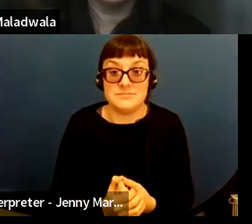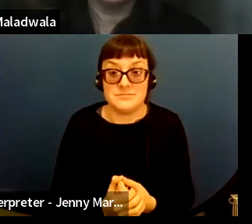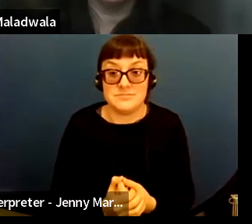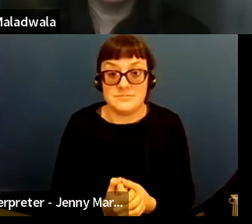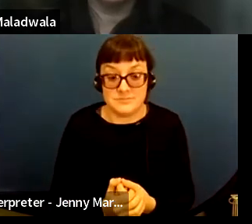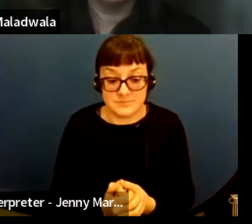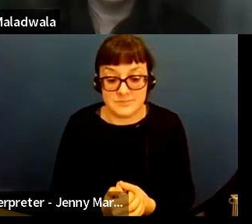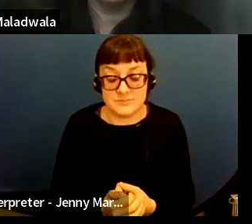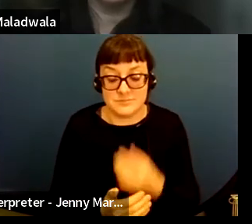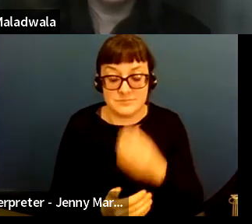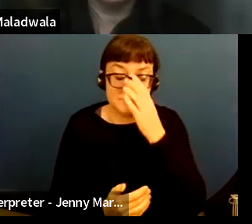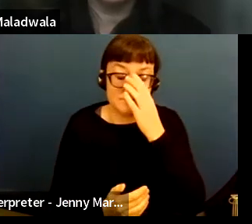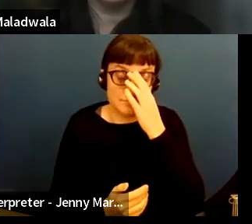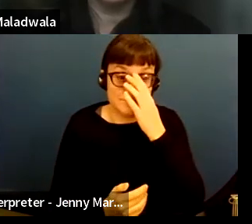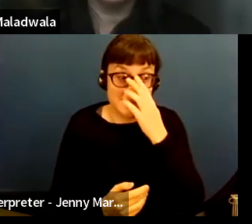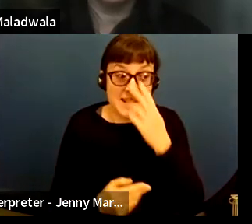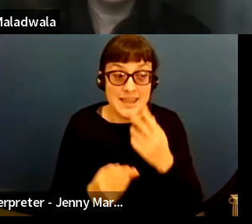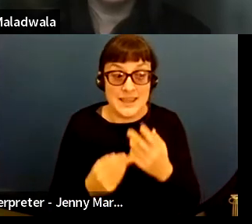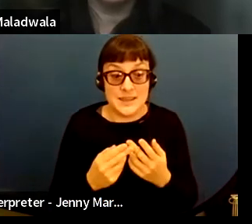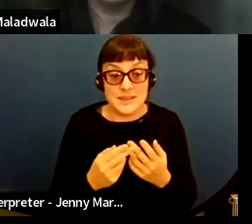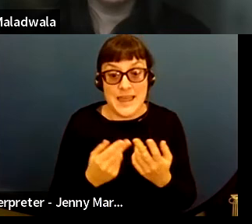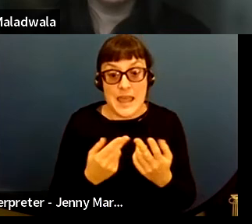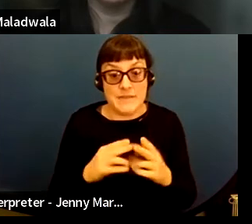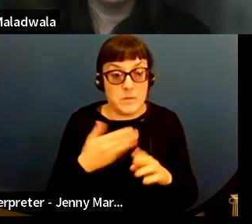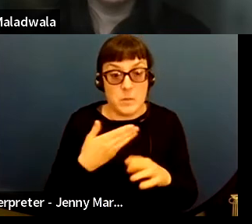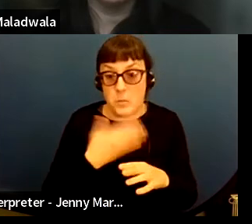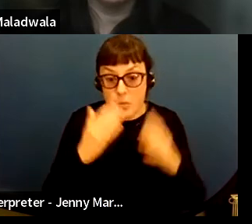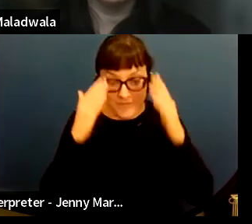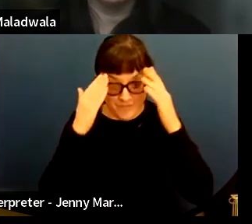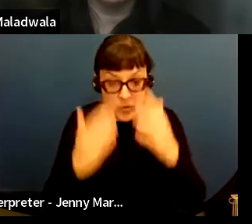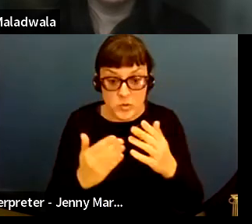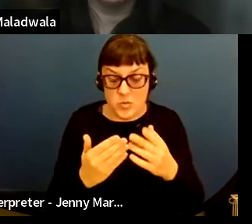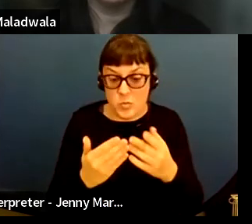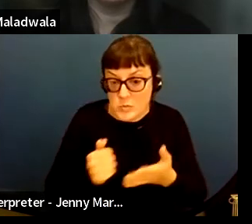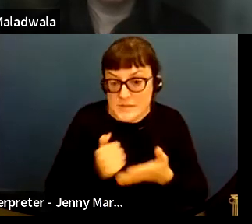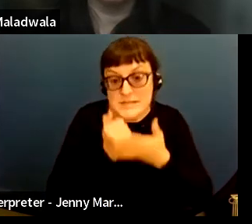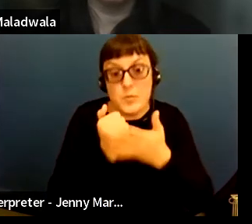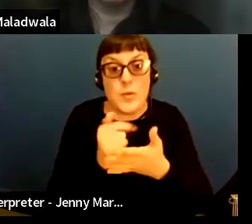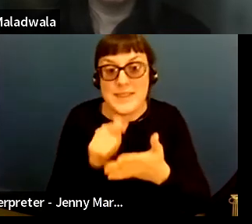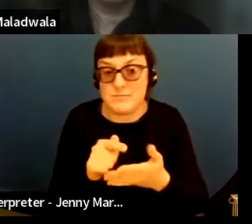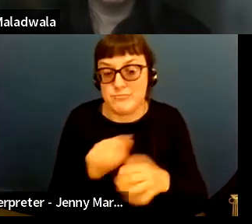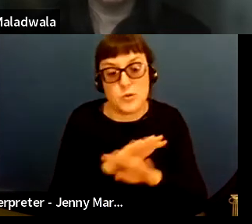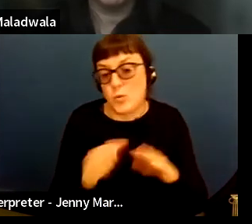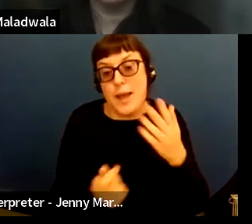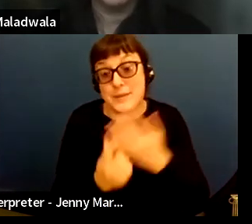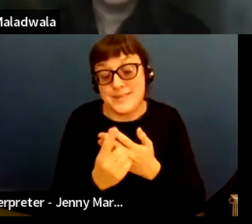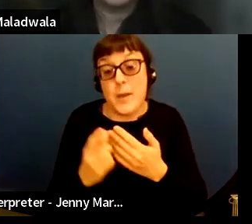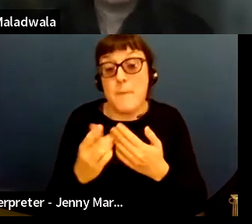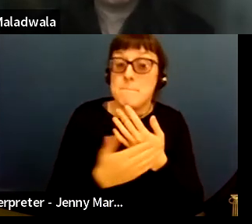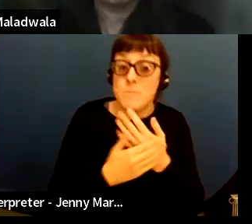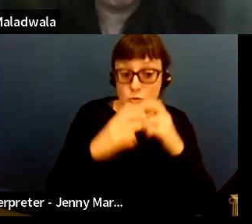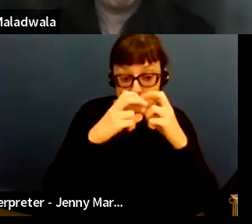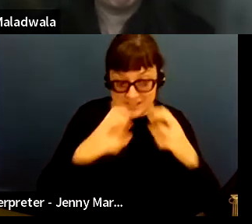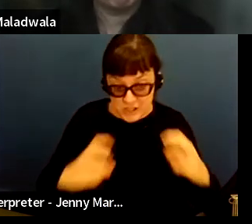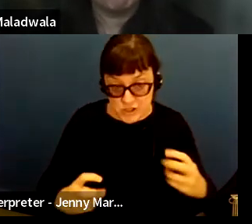there isn't a deliberate focus on investing in it. So more research, more